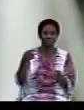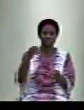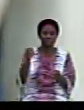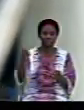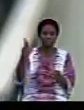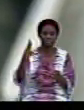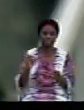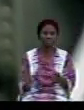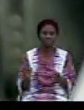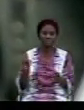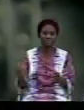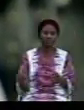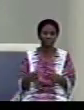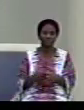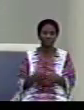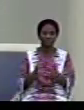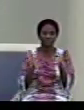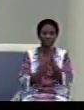God.